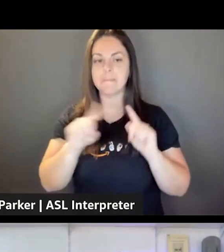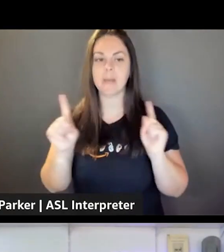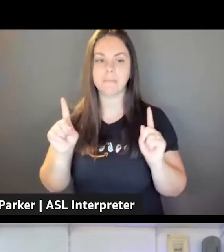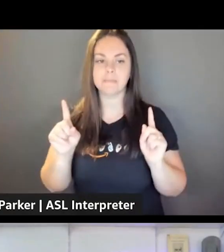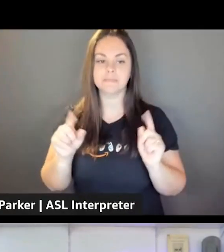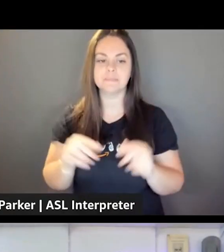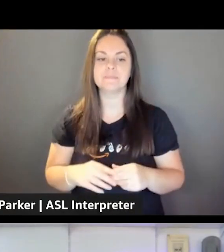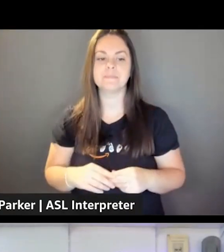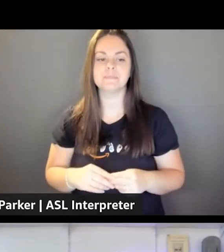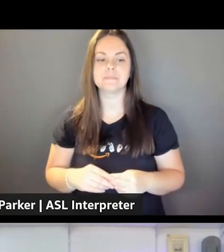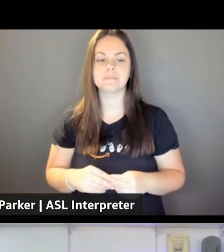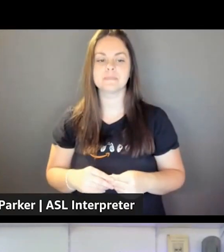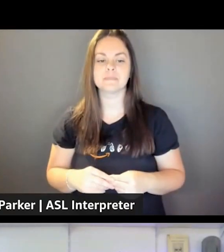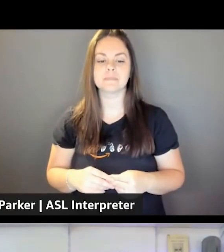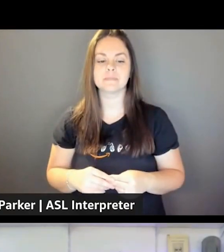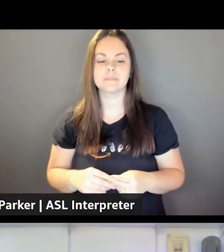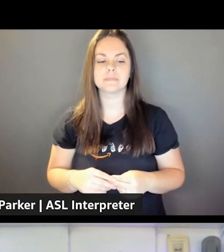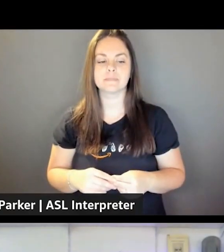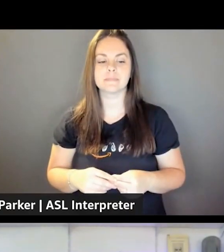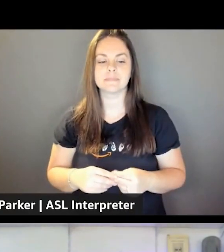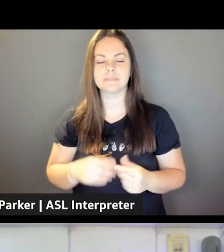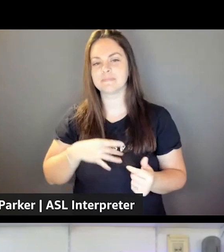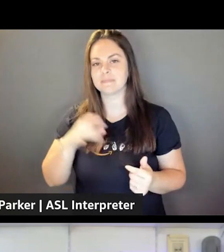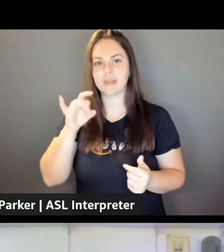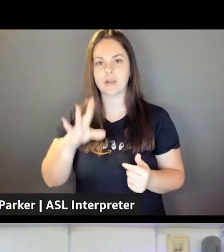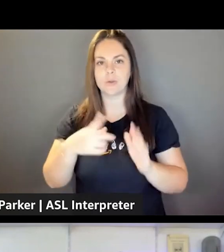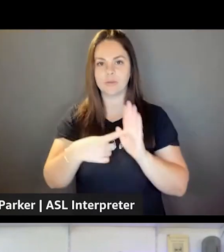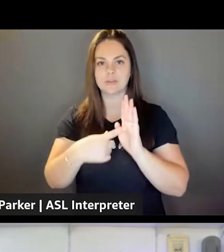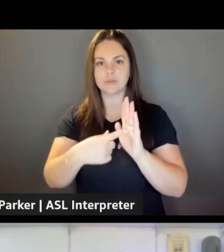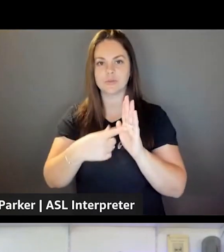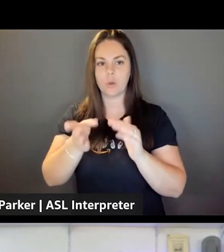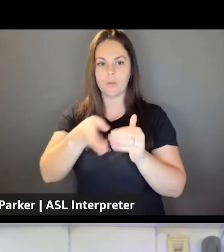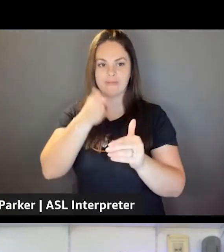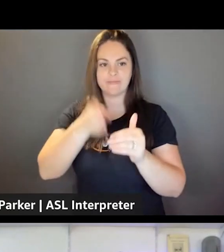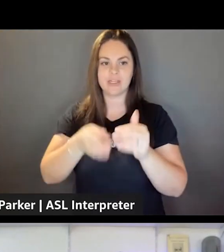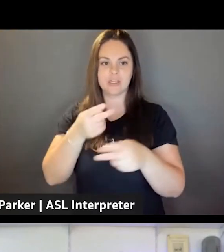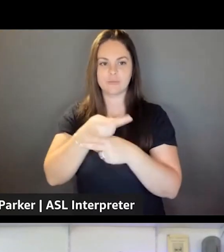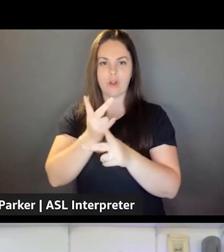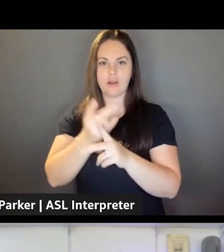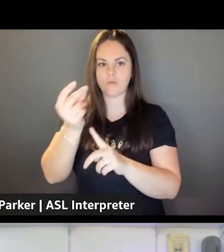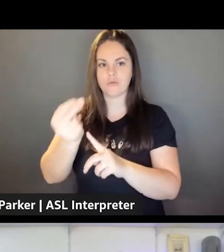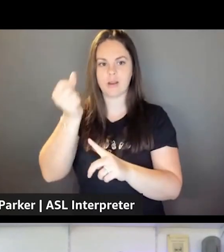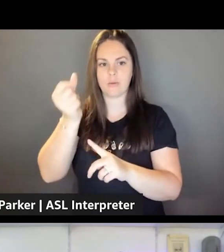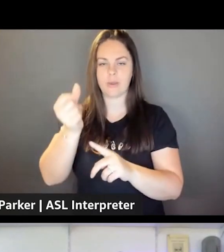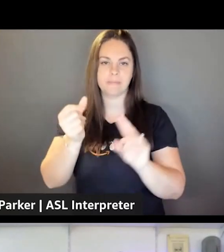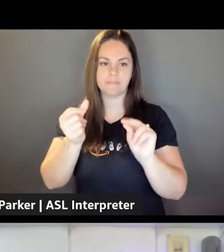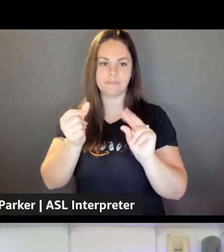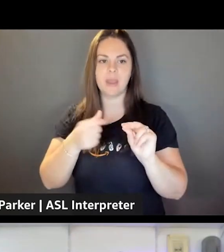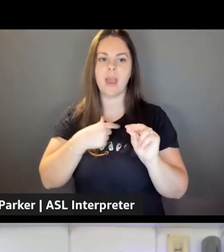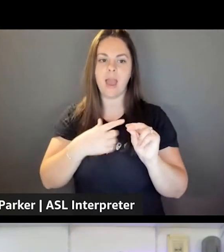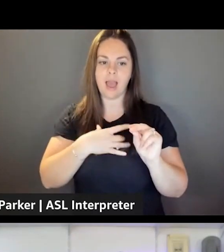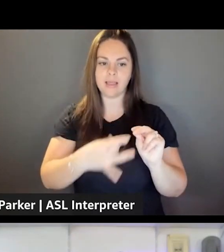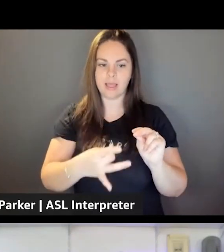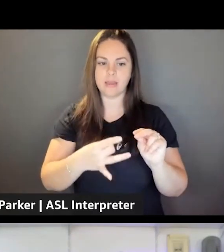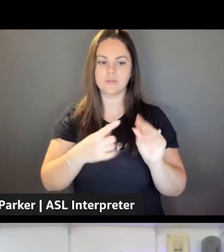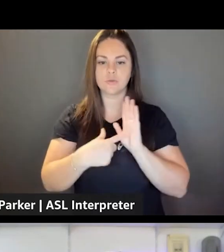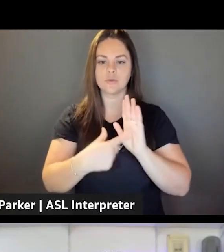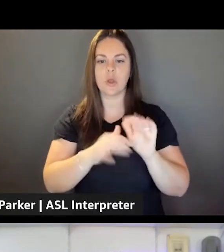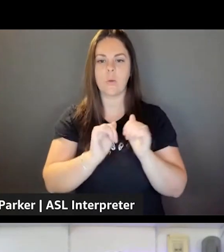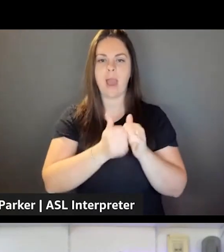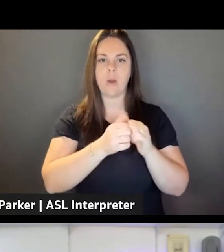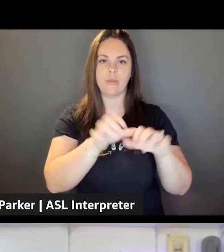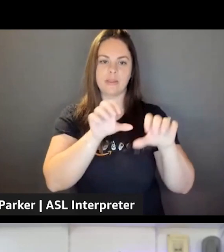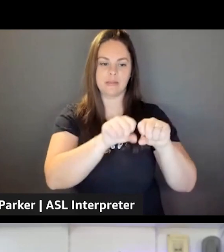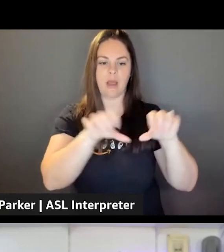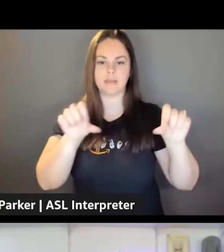like to show the finished product right away, at least. I like to show how the sausage is made, meaning I like to